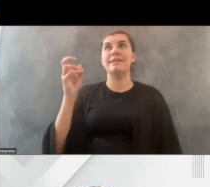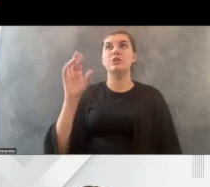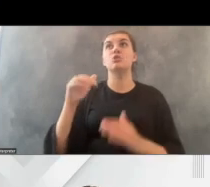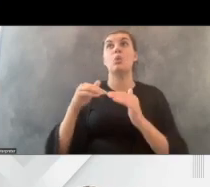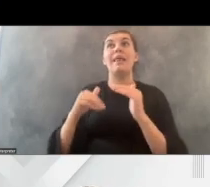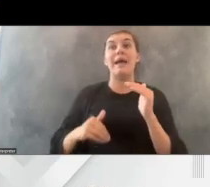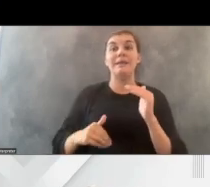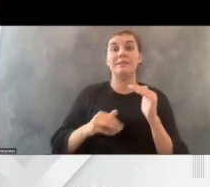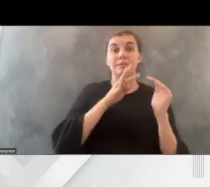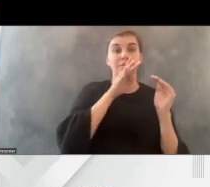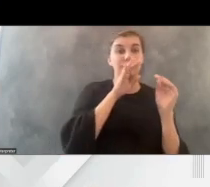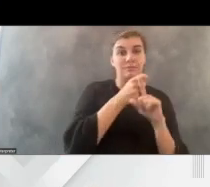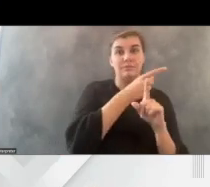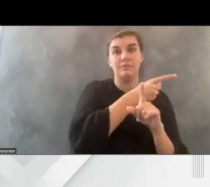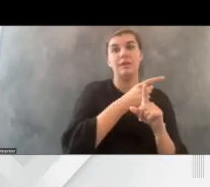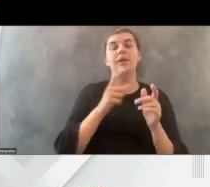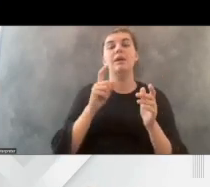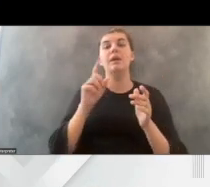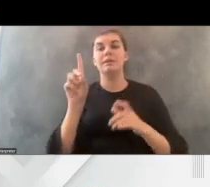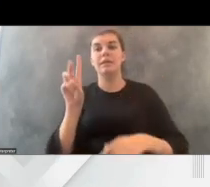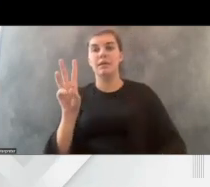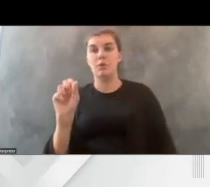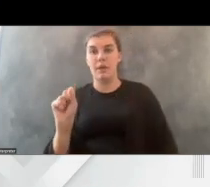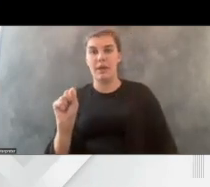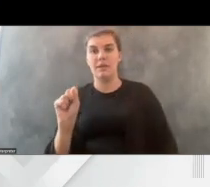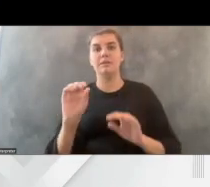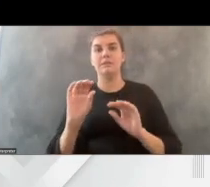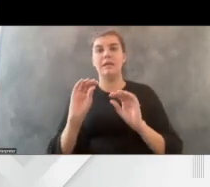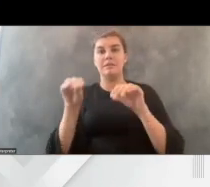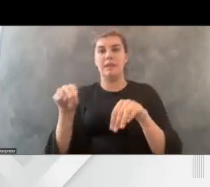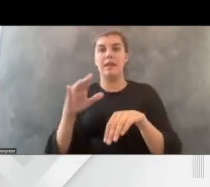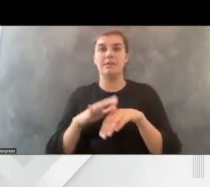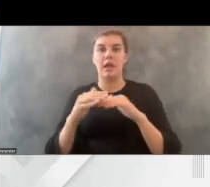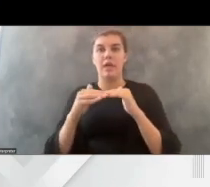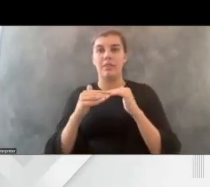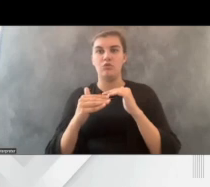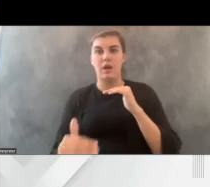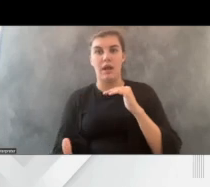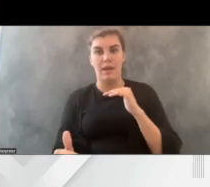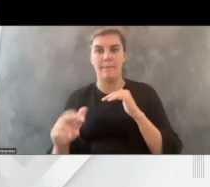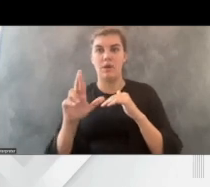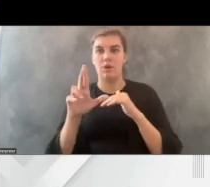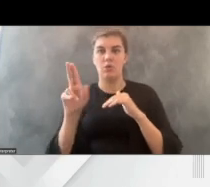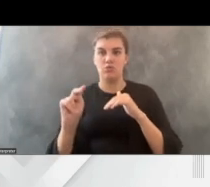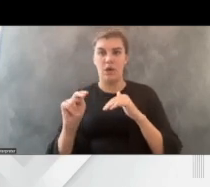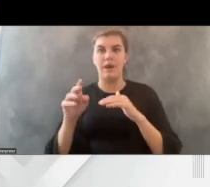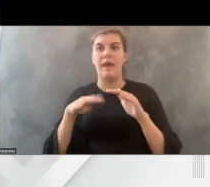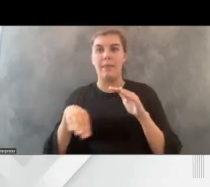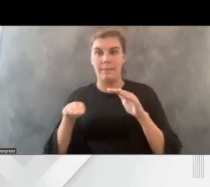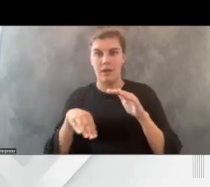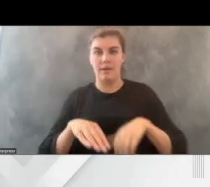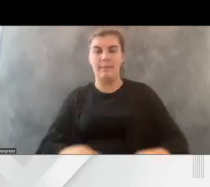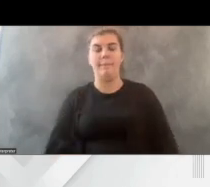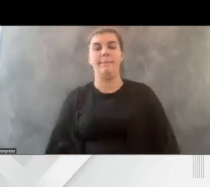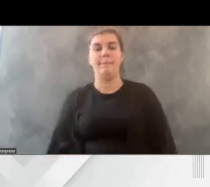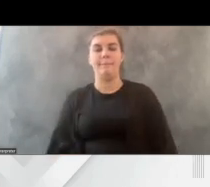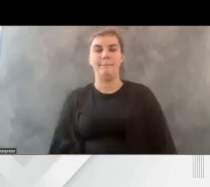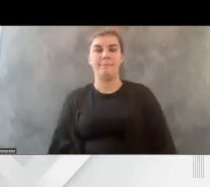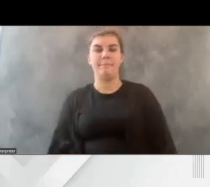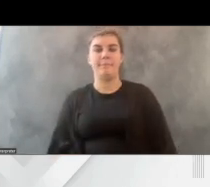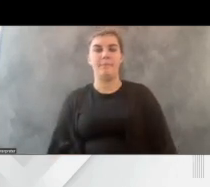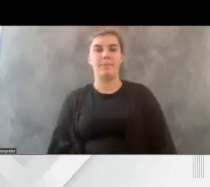B, which I'll talk about on the next slide. And basically for option A, the sum of the grade of the crosswalk, so you're